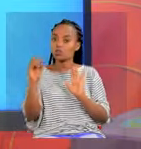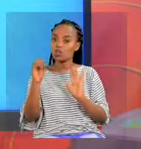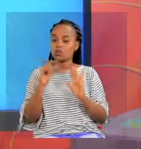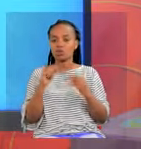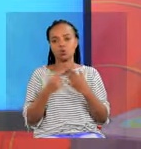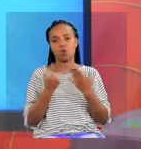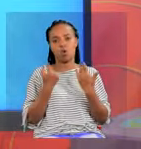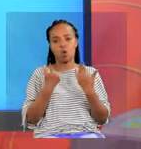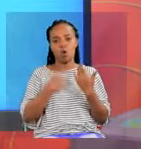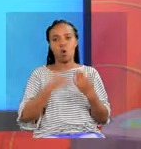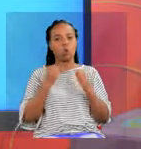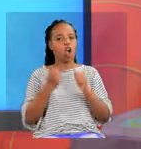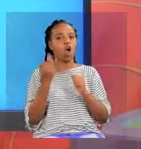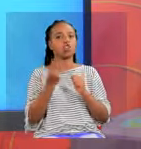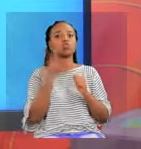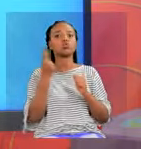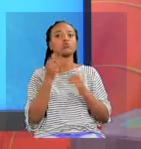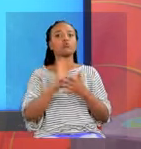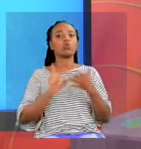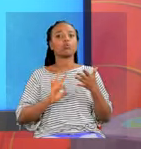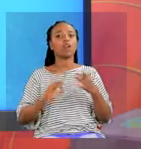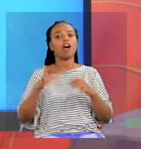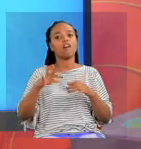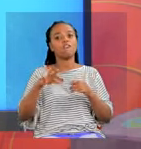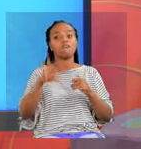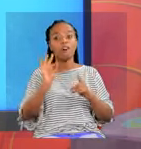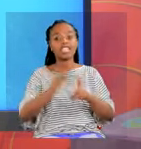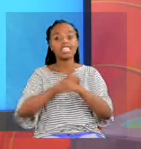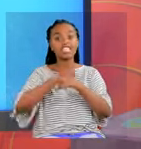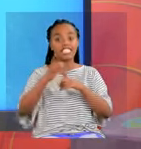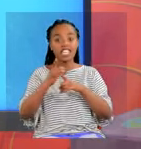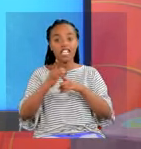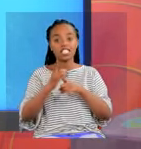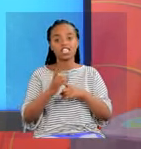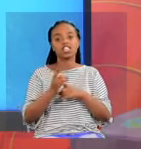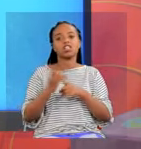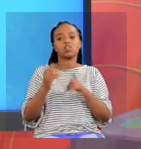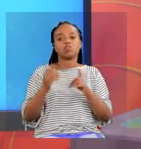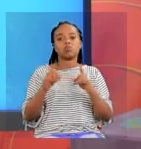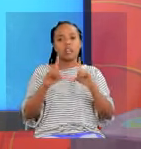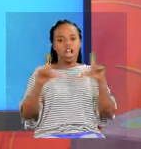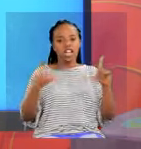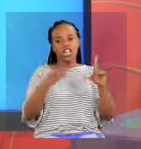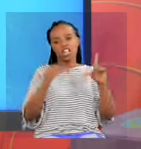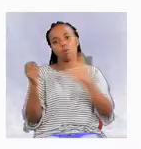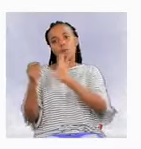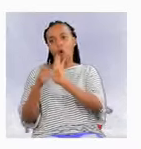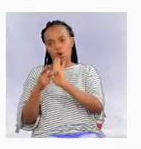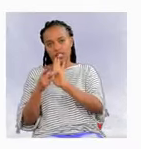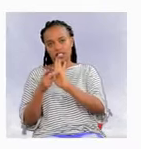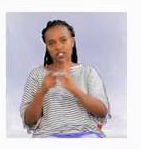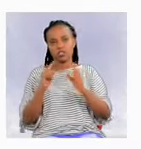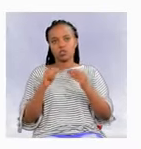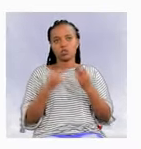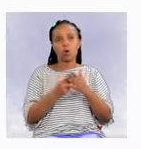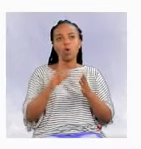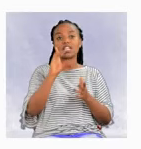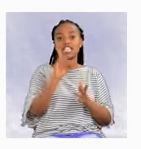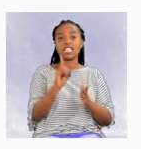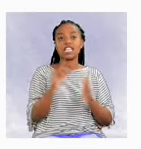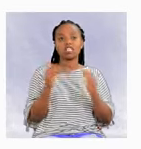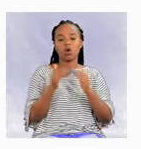now we can use the formula to find the distance between this and the origin. D is equal to absolute value